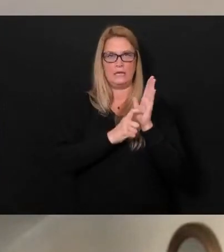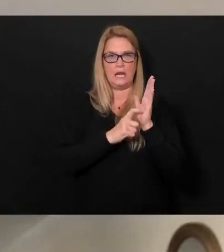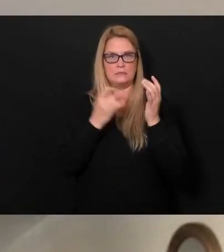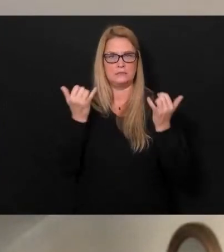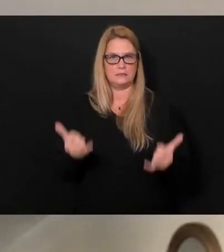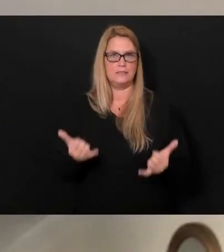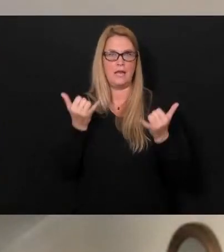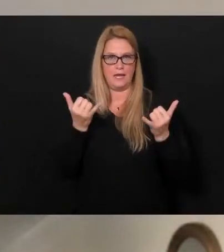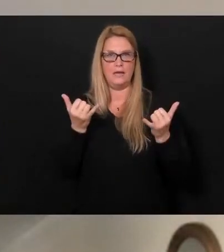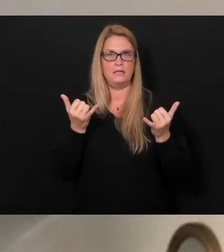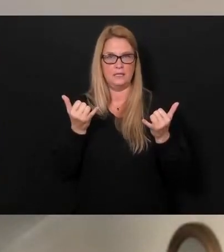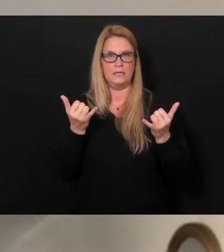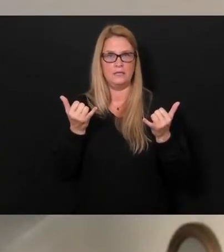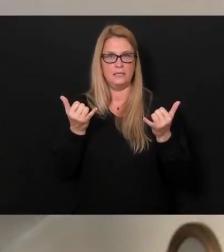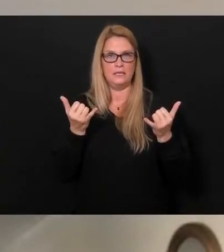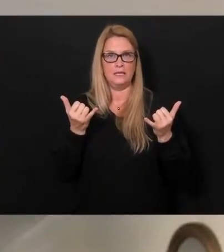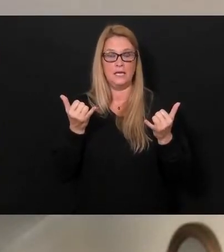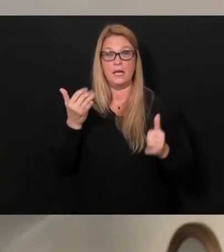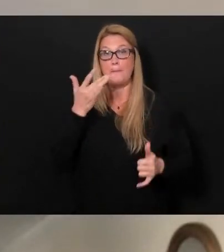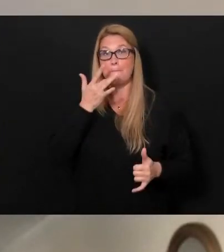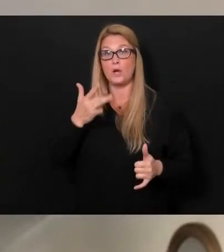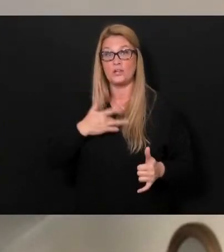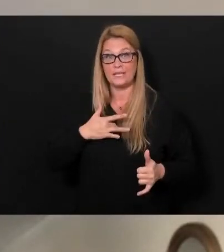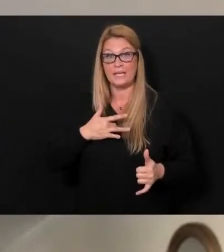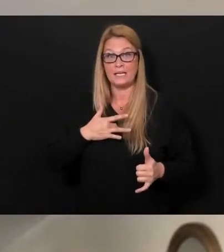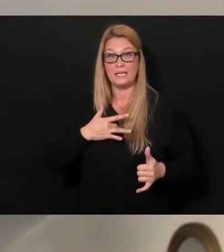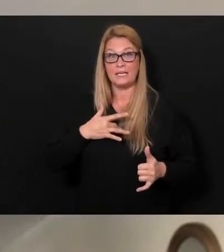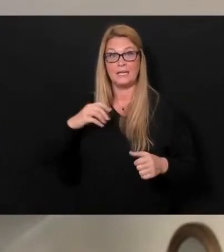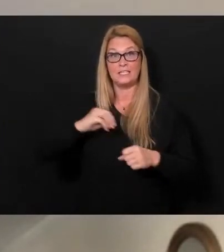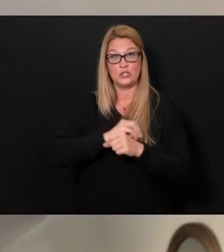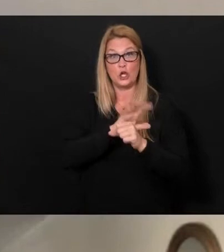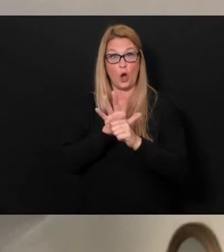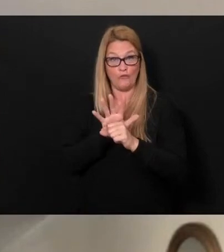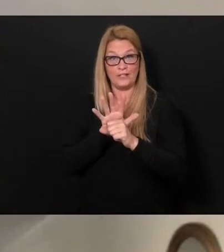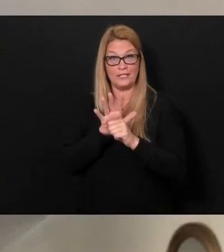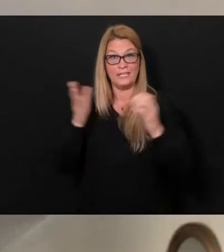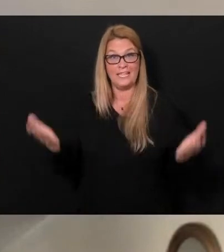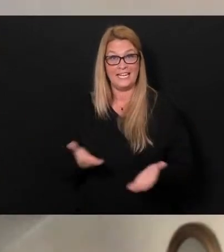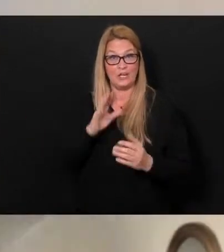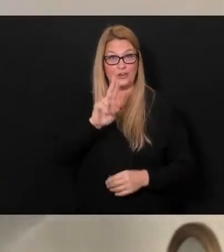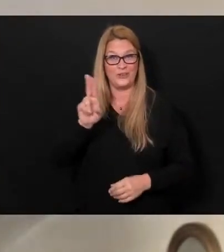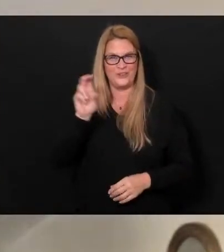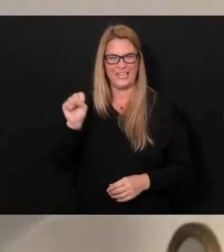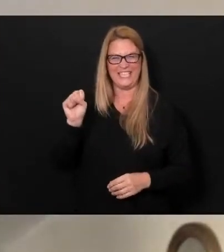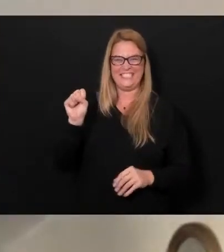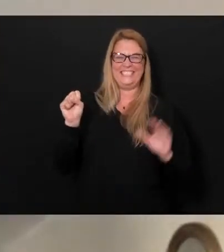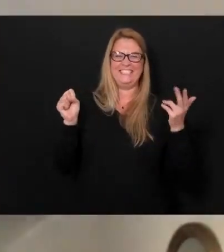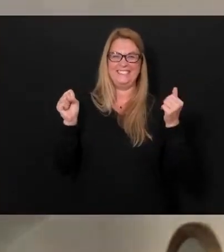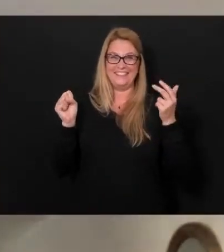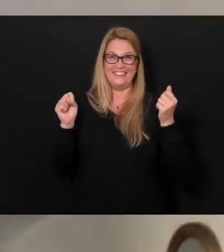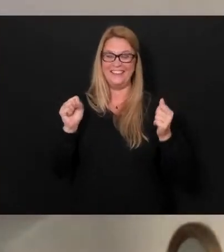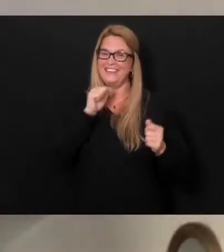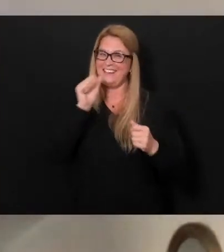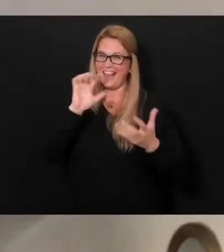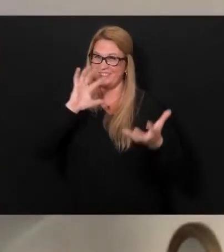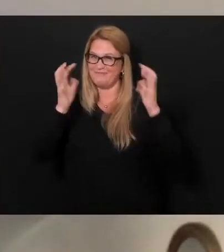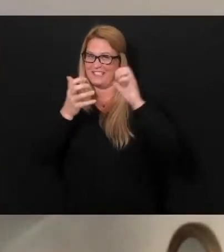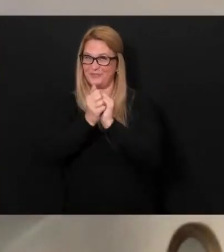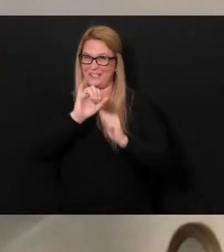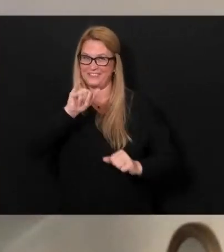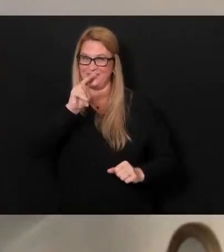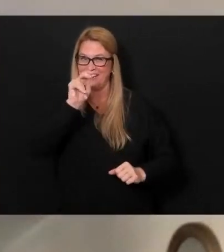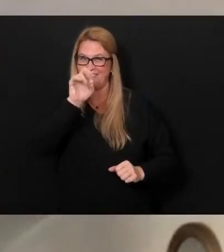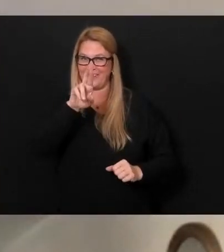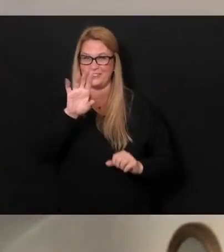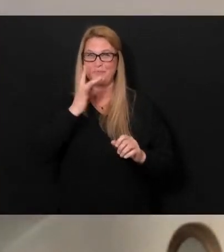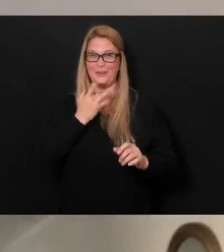is also the birth date of COVID in the United States. Not to mix that with Jennifer's birthday, but today was